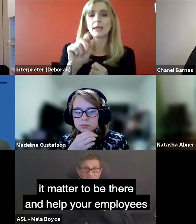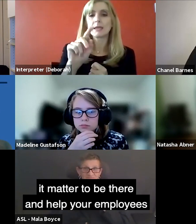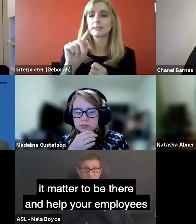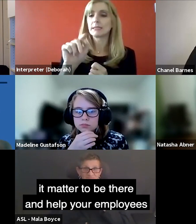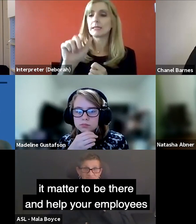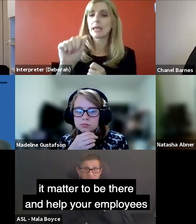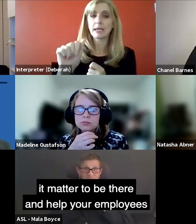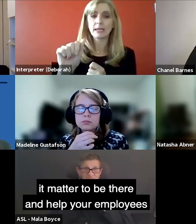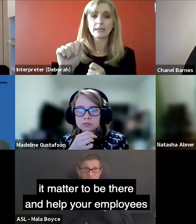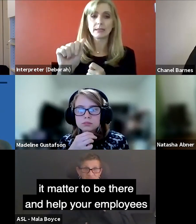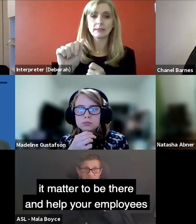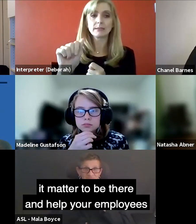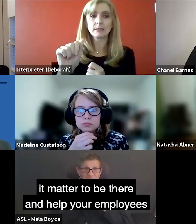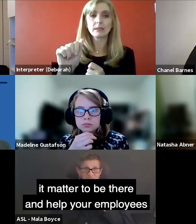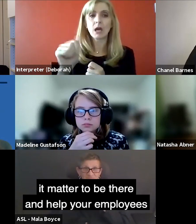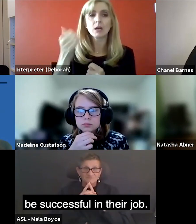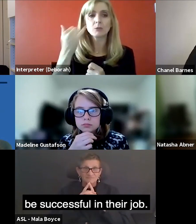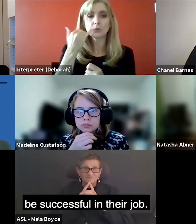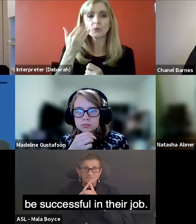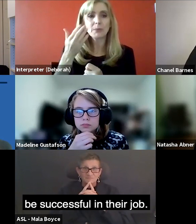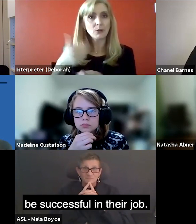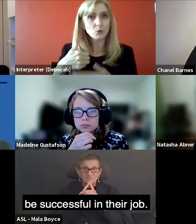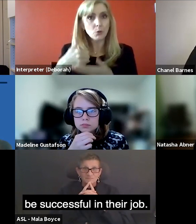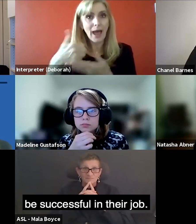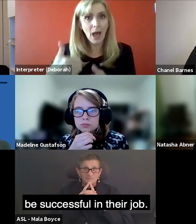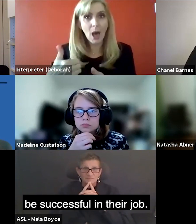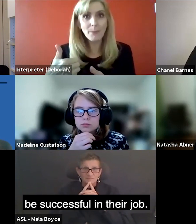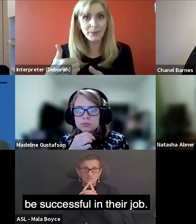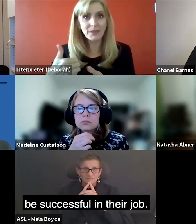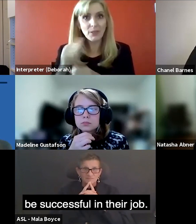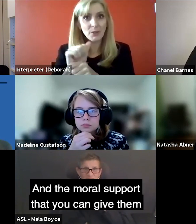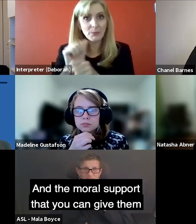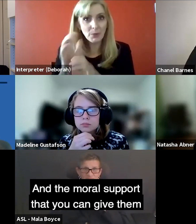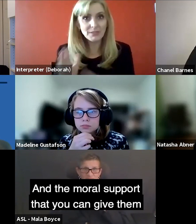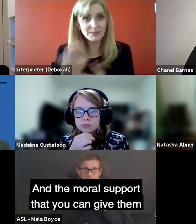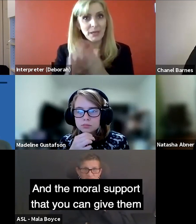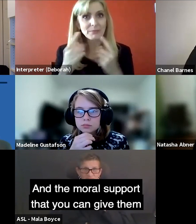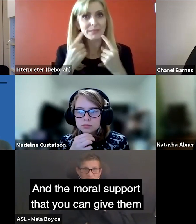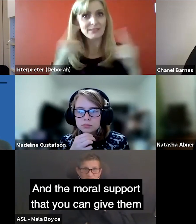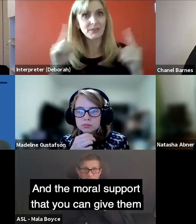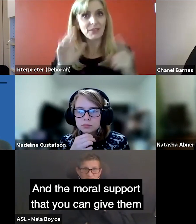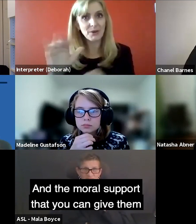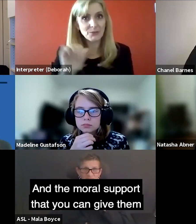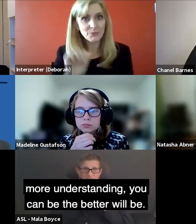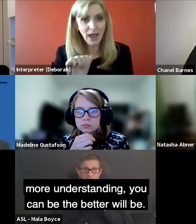It's meant to be there to help your employees be successful in their job. And the